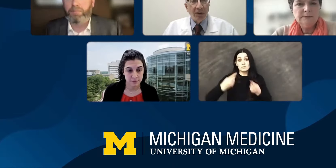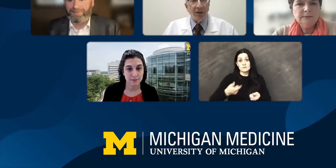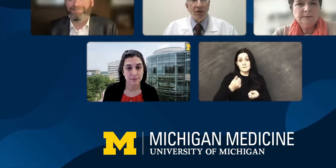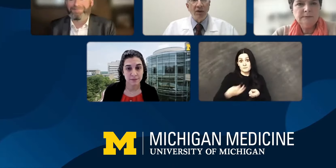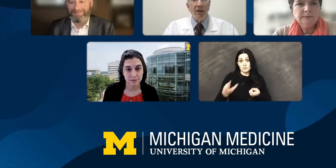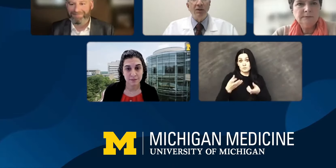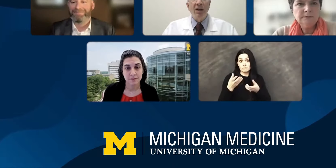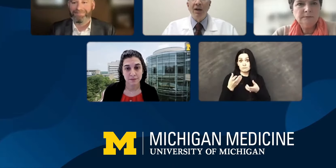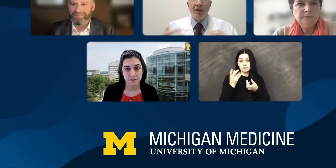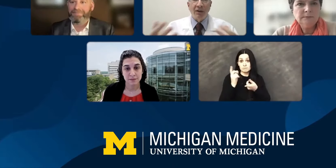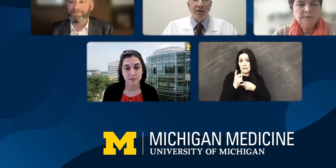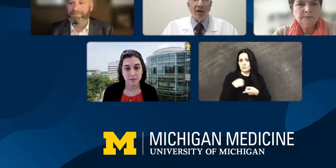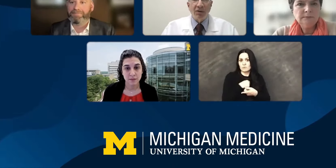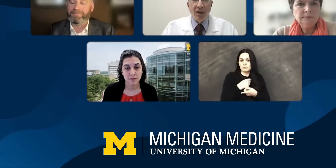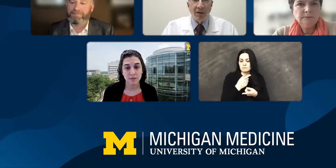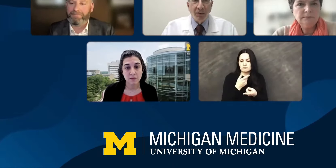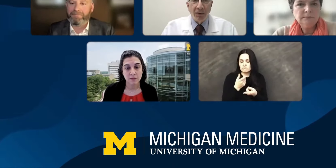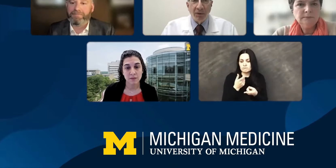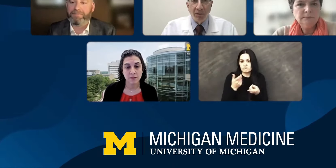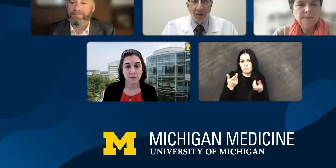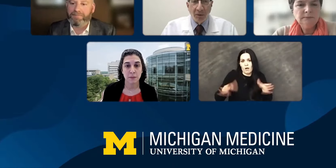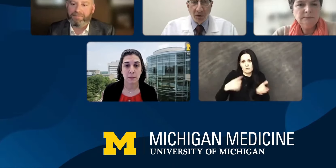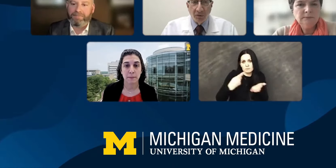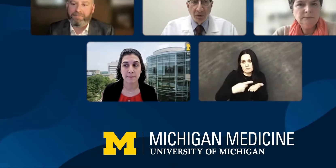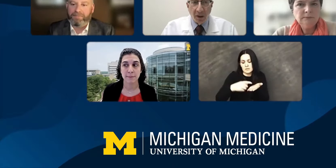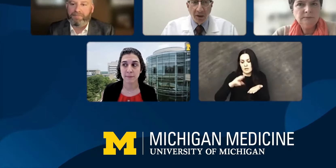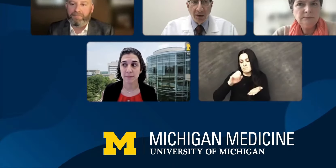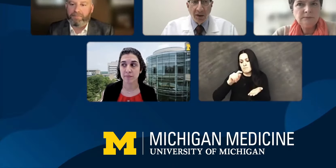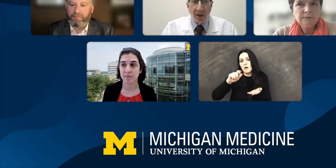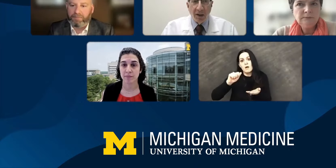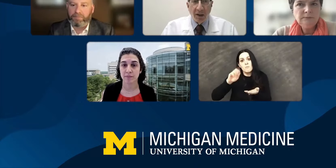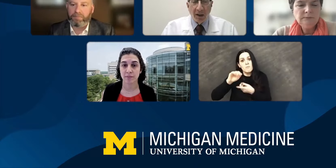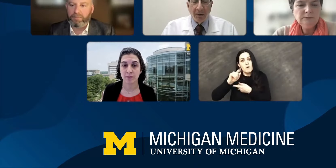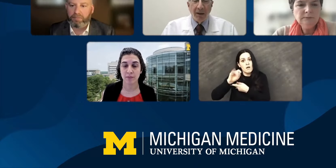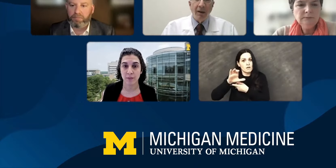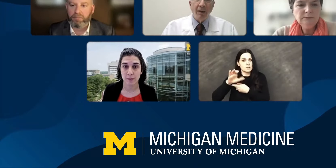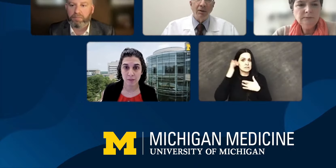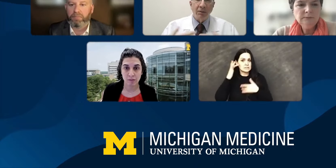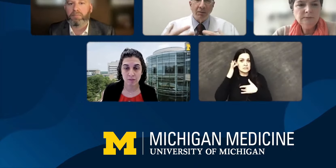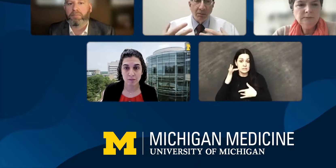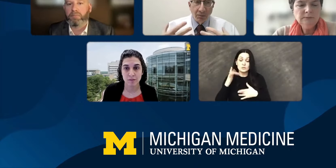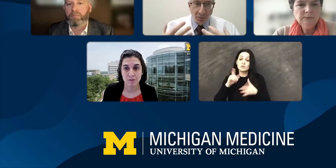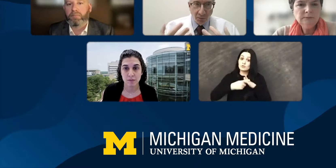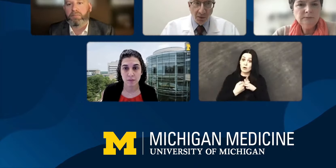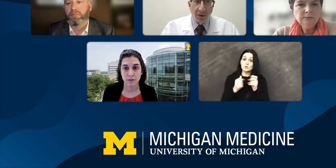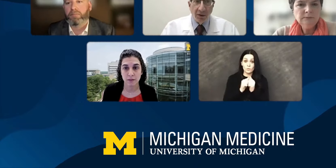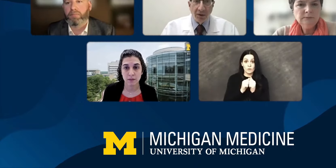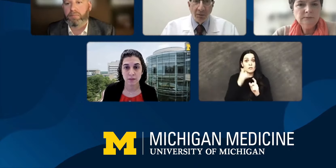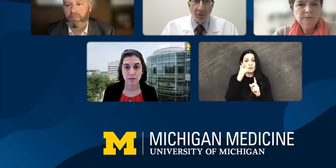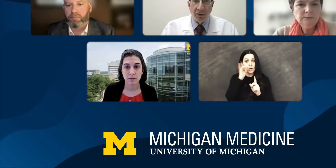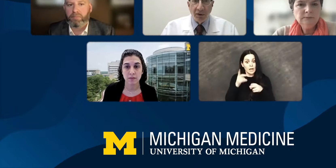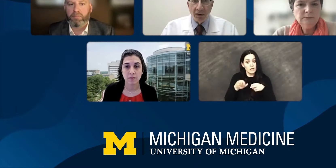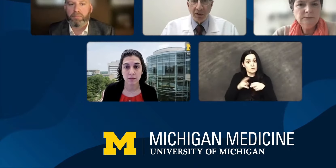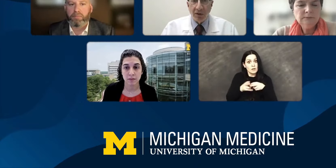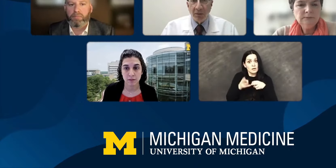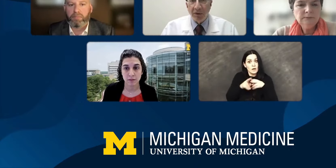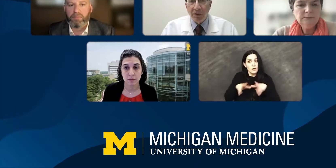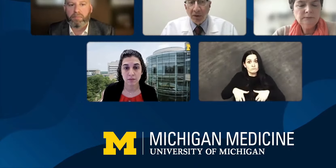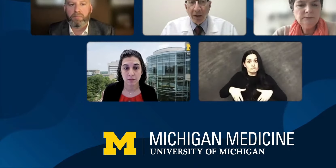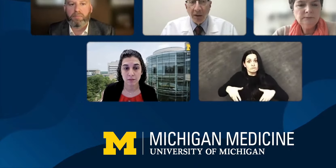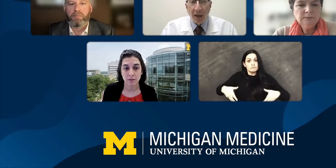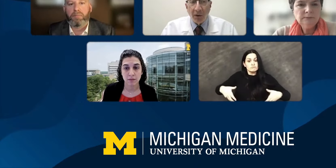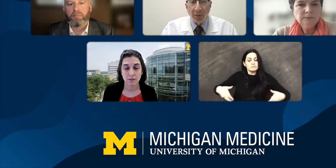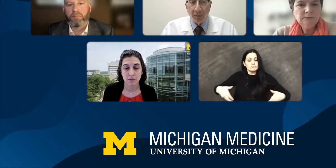disease, really a disease that starts off with overweight and then moves to the next step